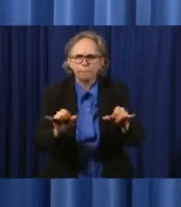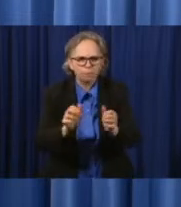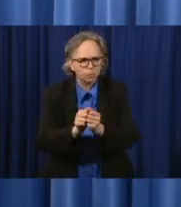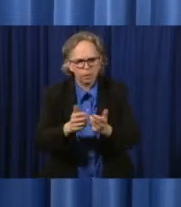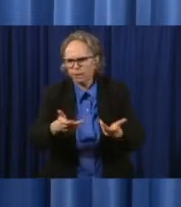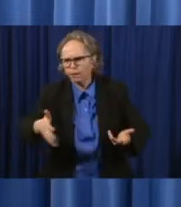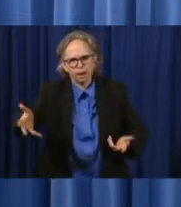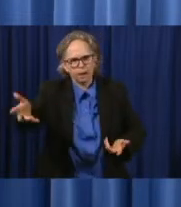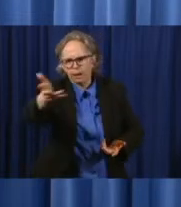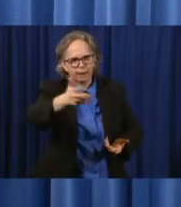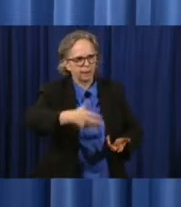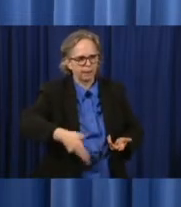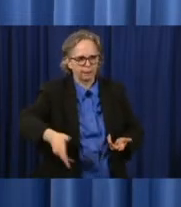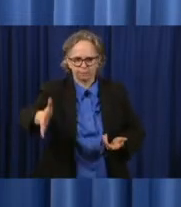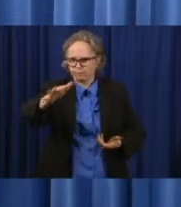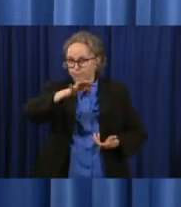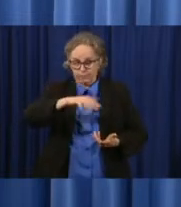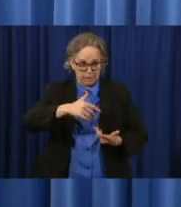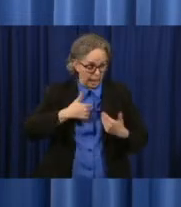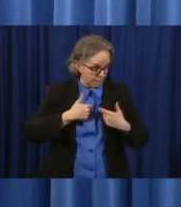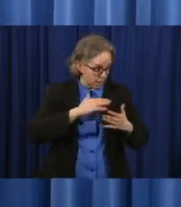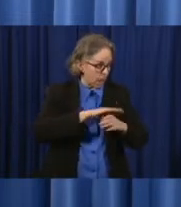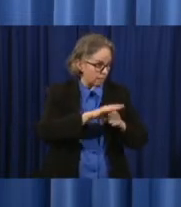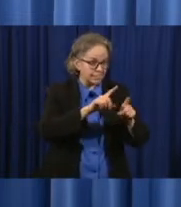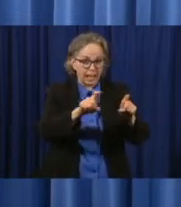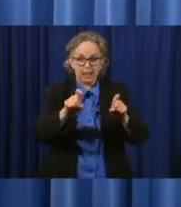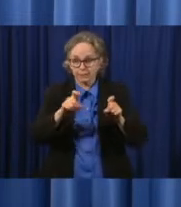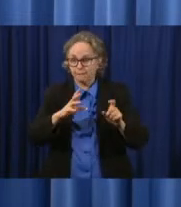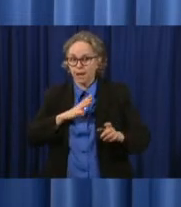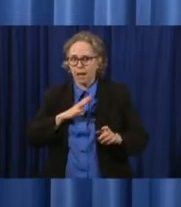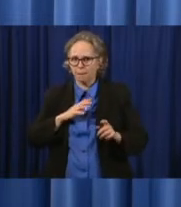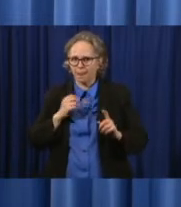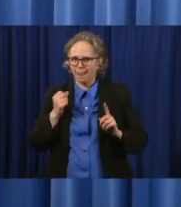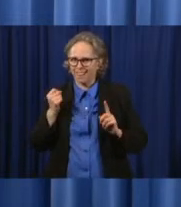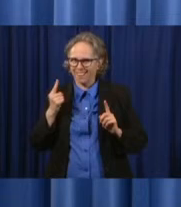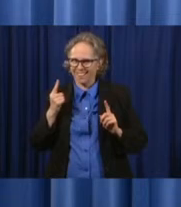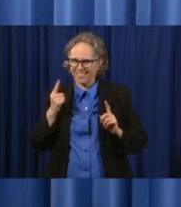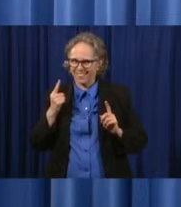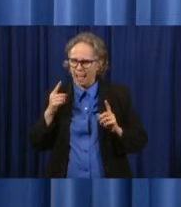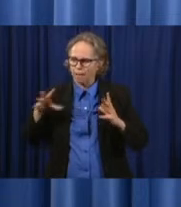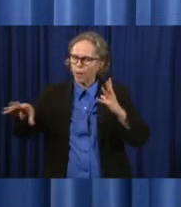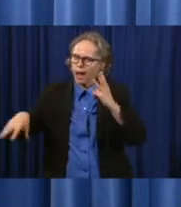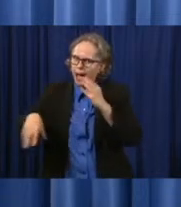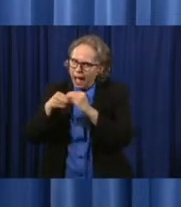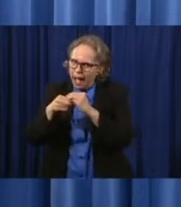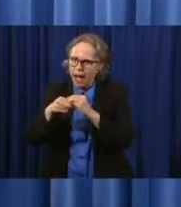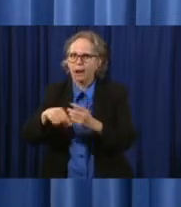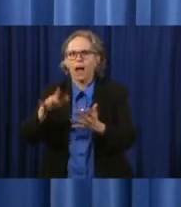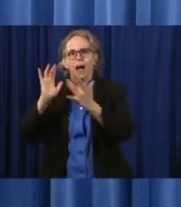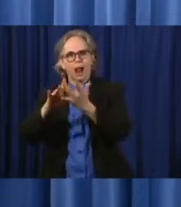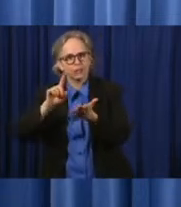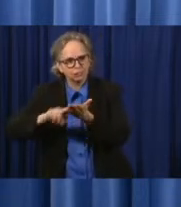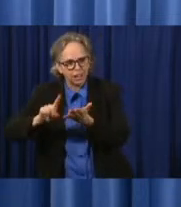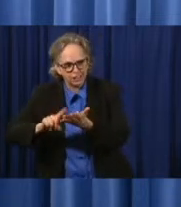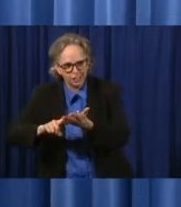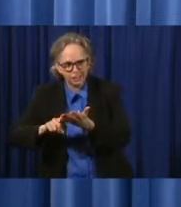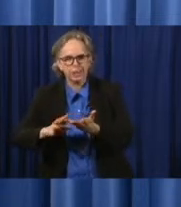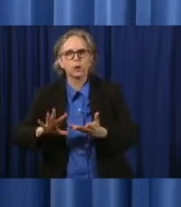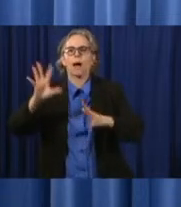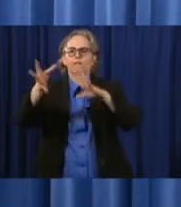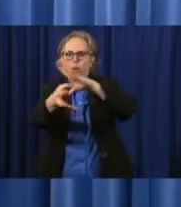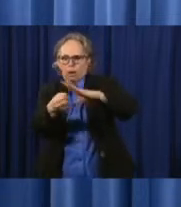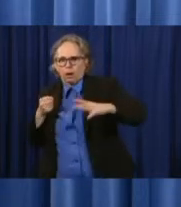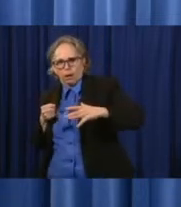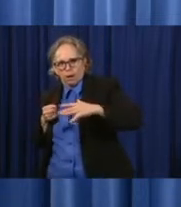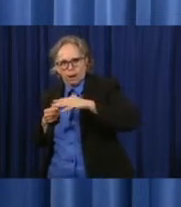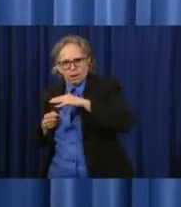have sufficient testing, you do the testing, you do the tracing, you isolate, and you find out who that person has actually